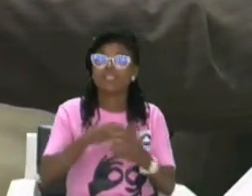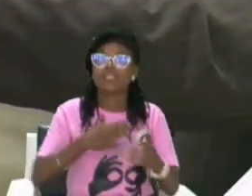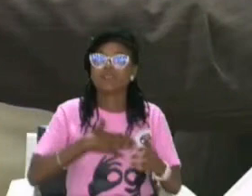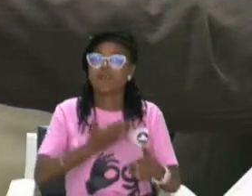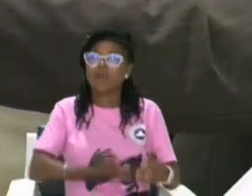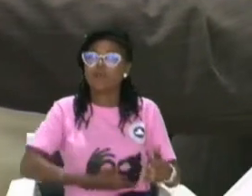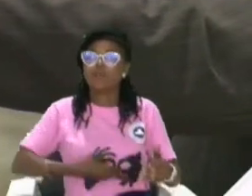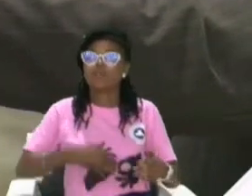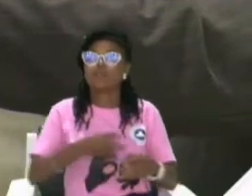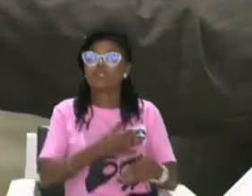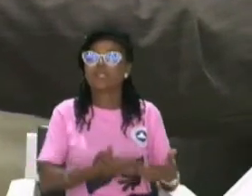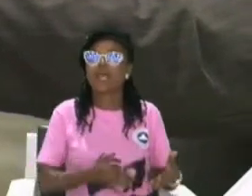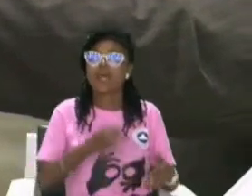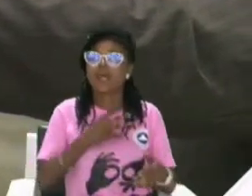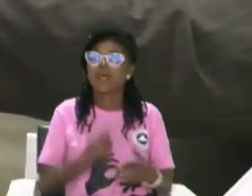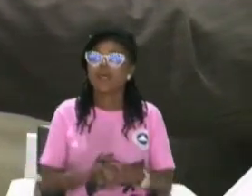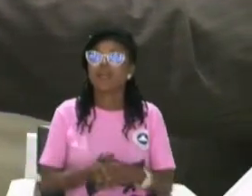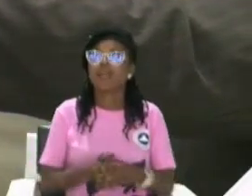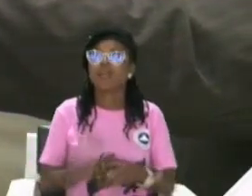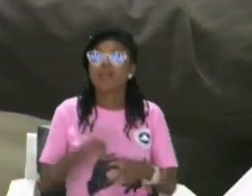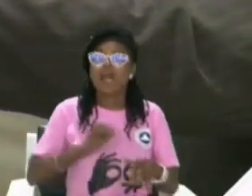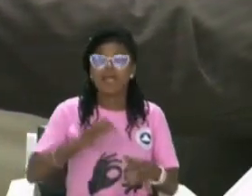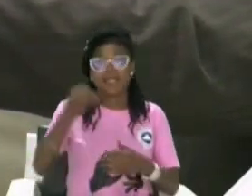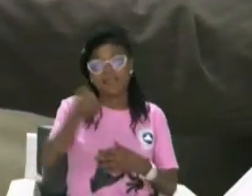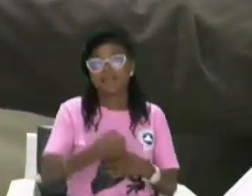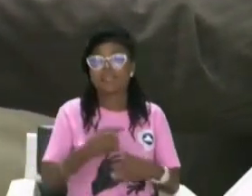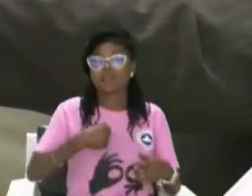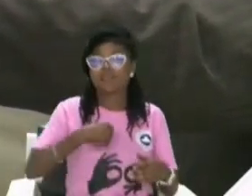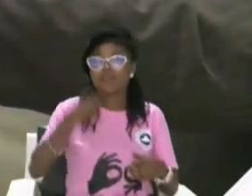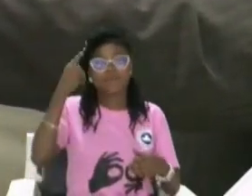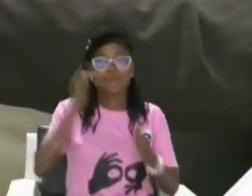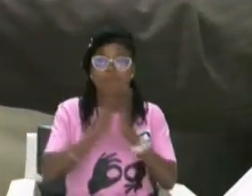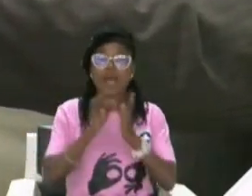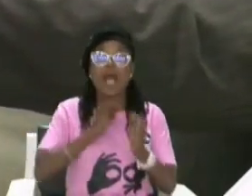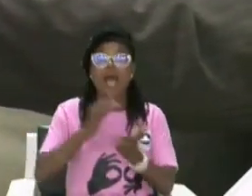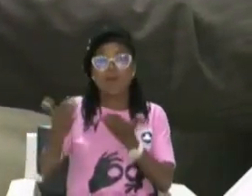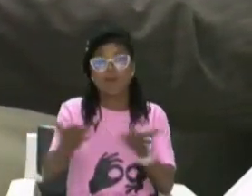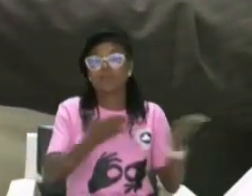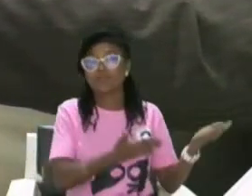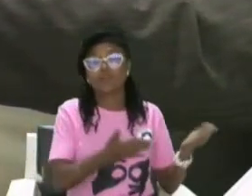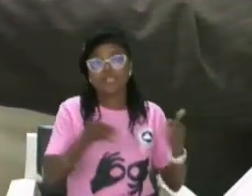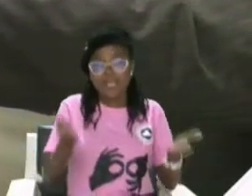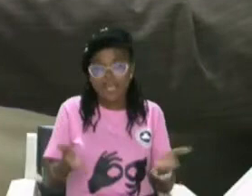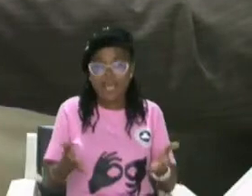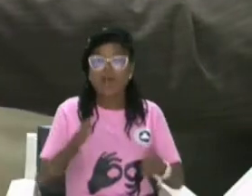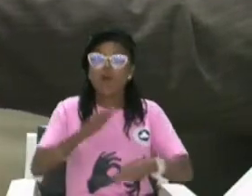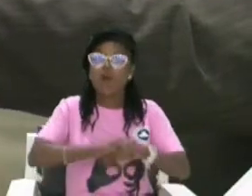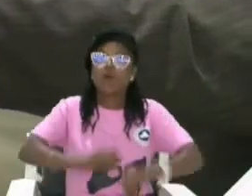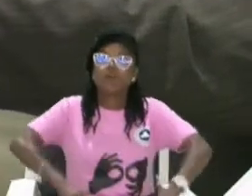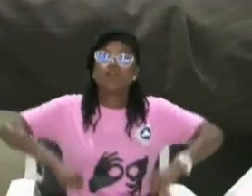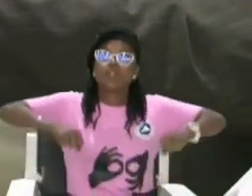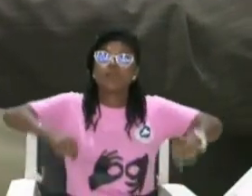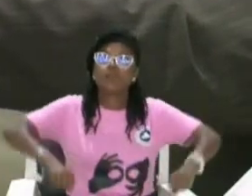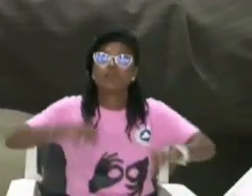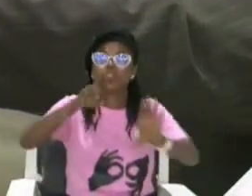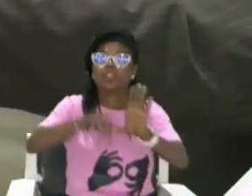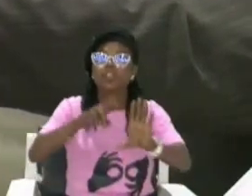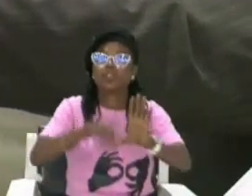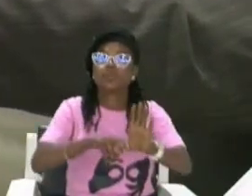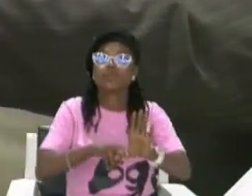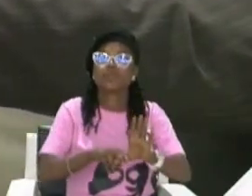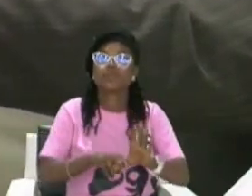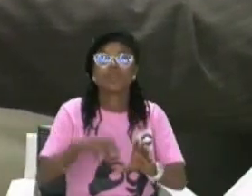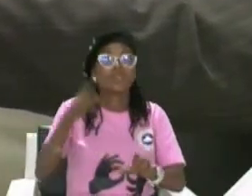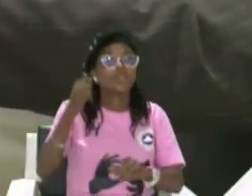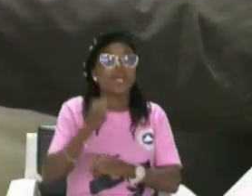already replied and invited me for prayers. I was brought here on a wheelchair in April special legal service. And